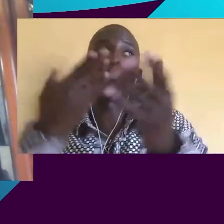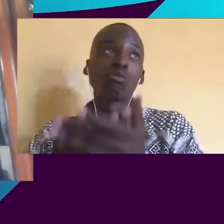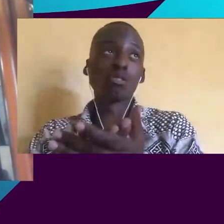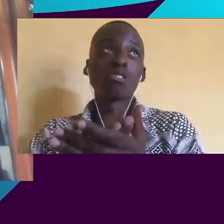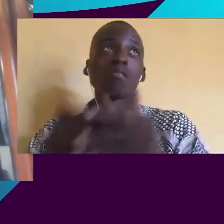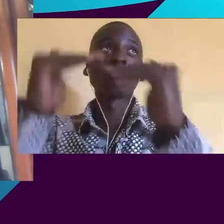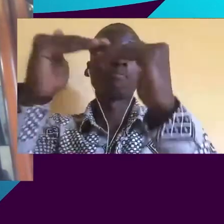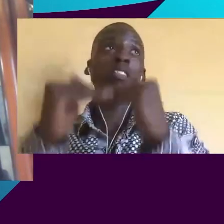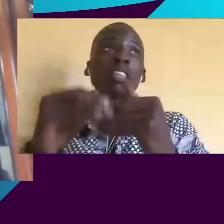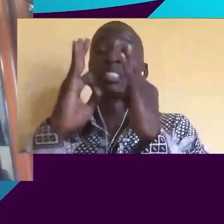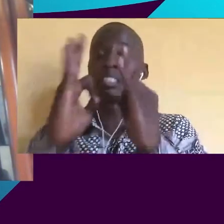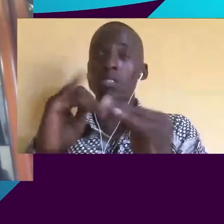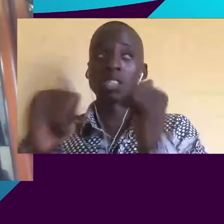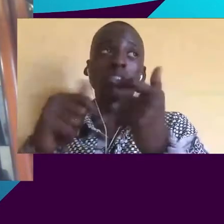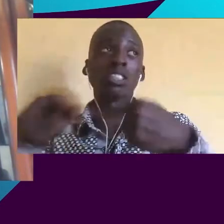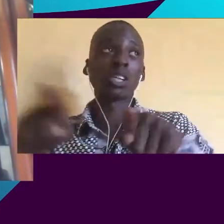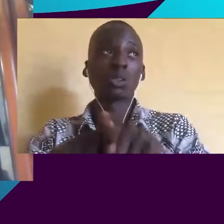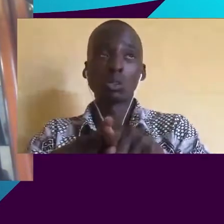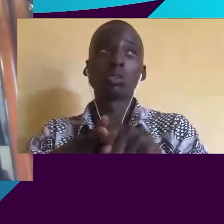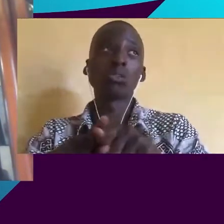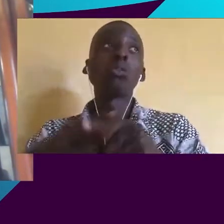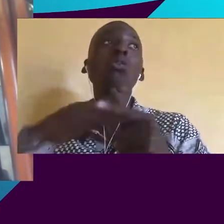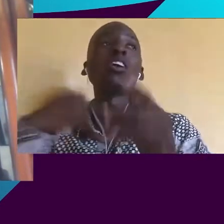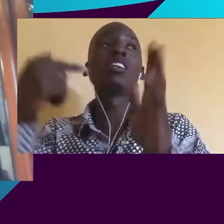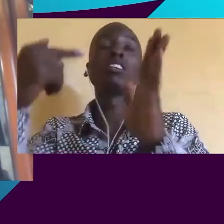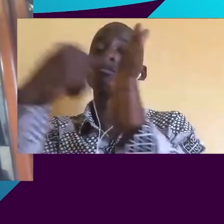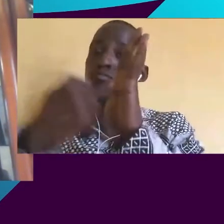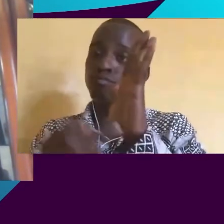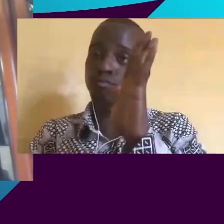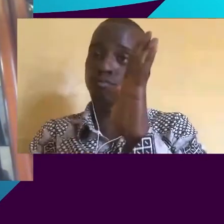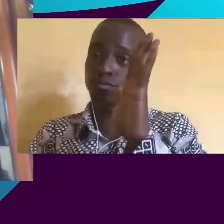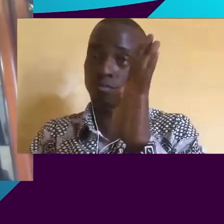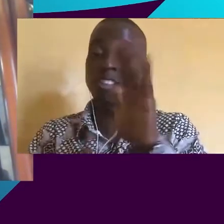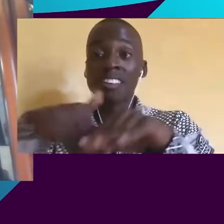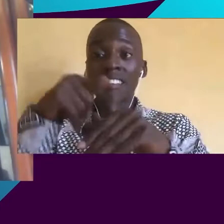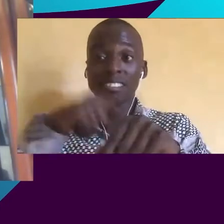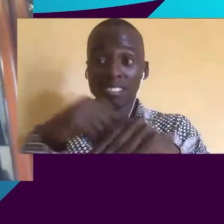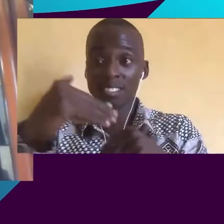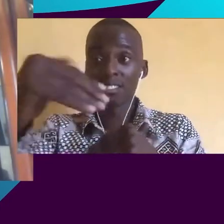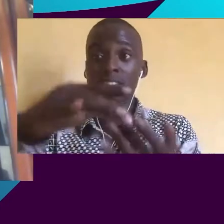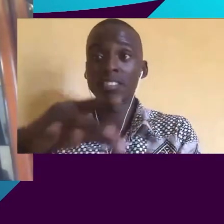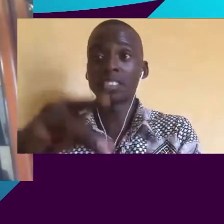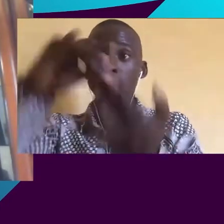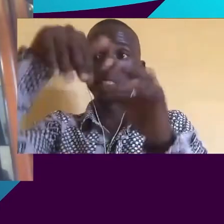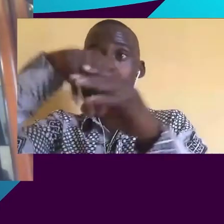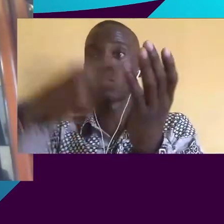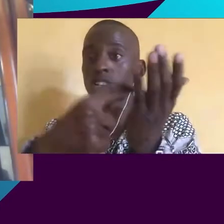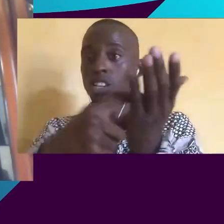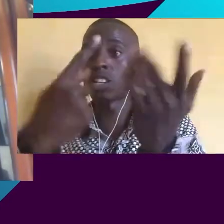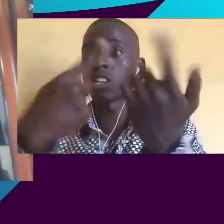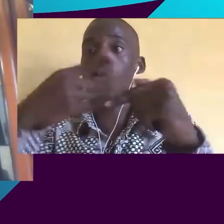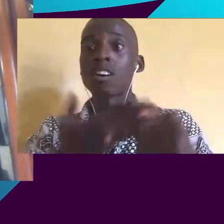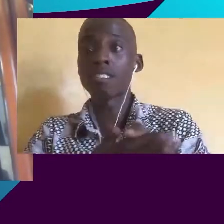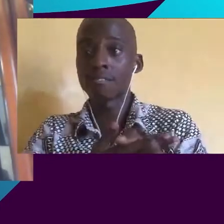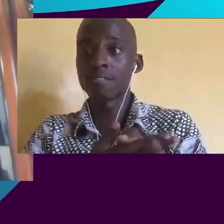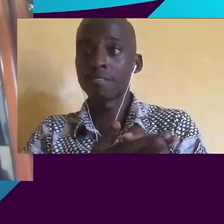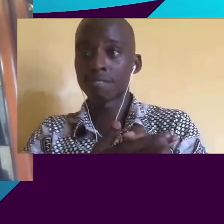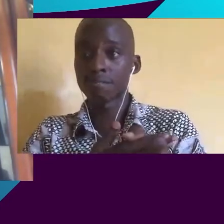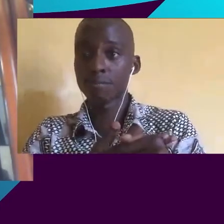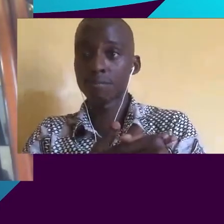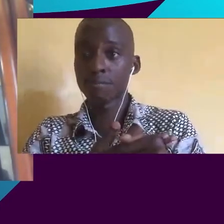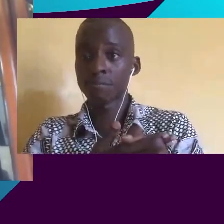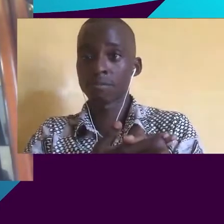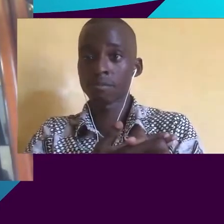I also wanted to point out. In this era, especially in Uganda, we have what I call teenage